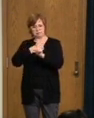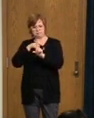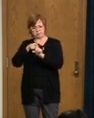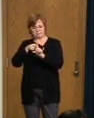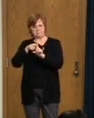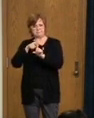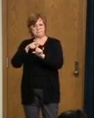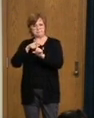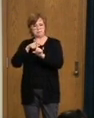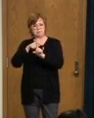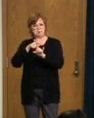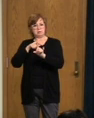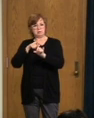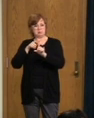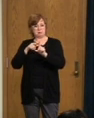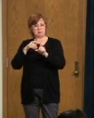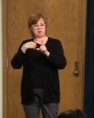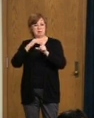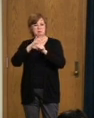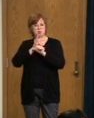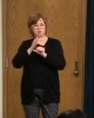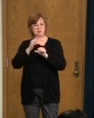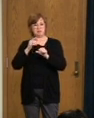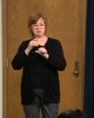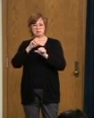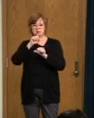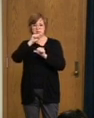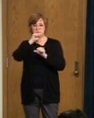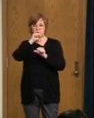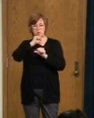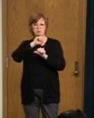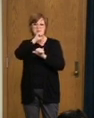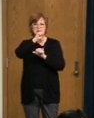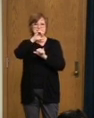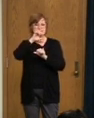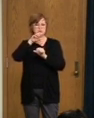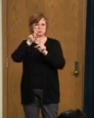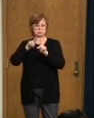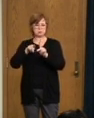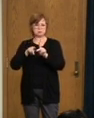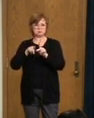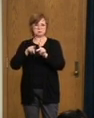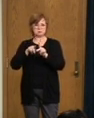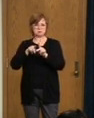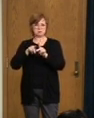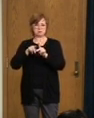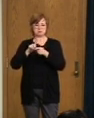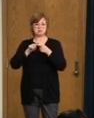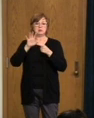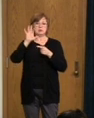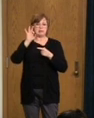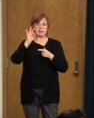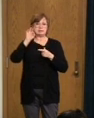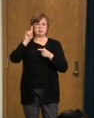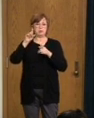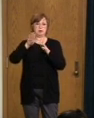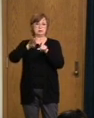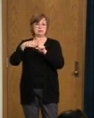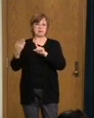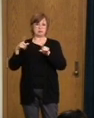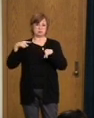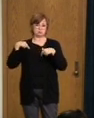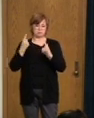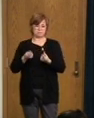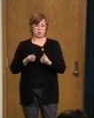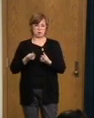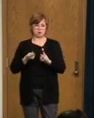ultimately may end all too often 91 times thus far with the death of a family member. So I would say that the rally